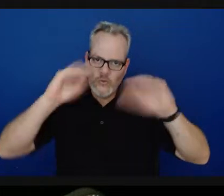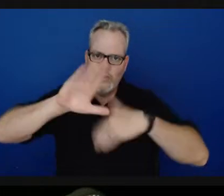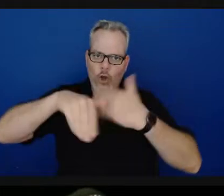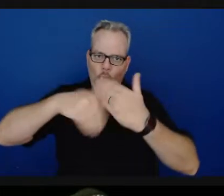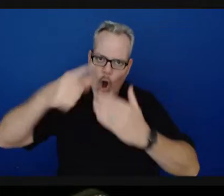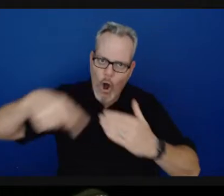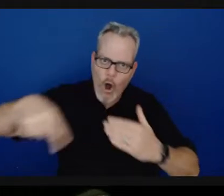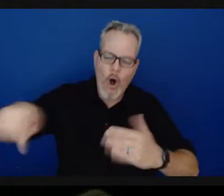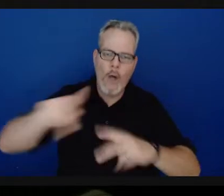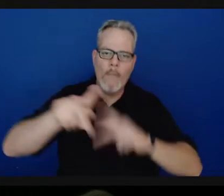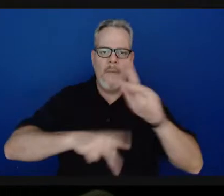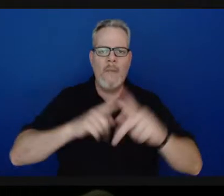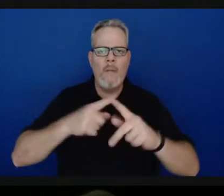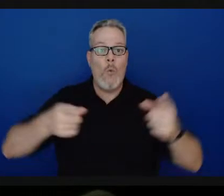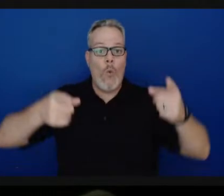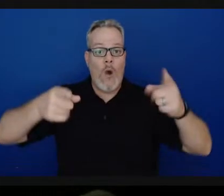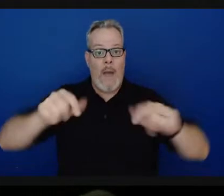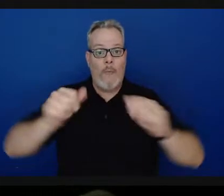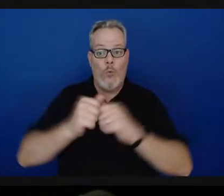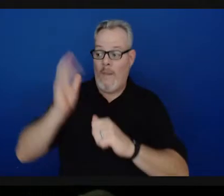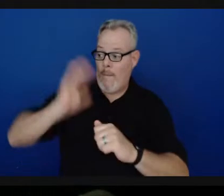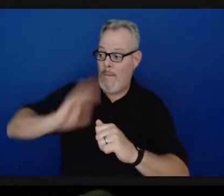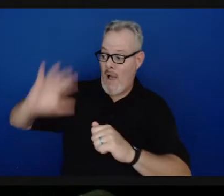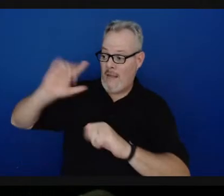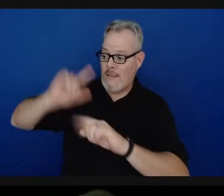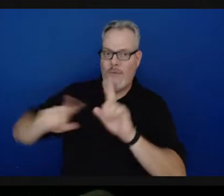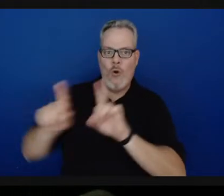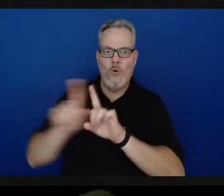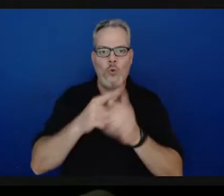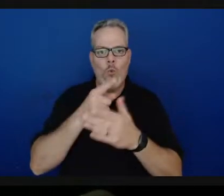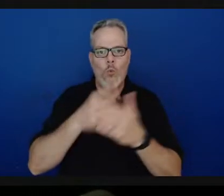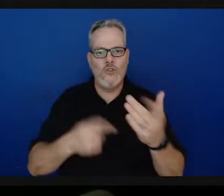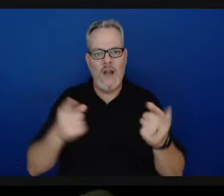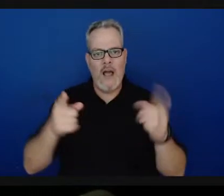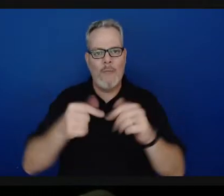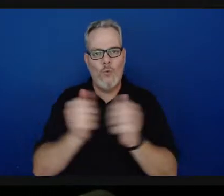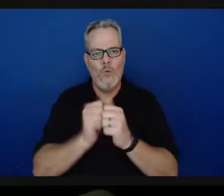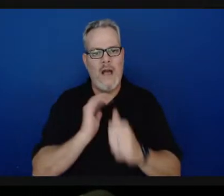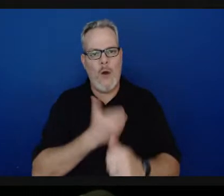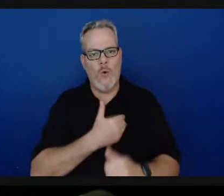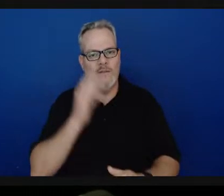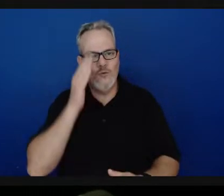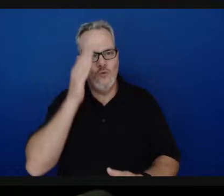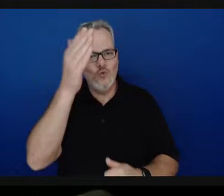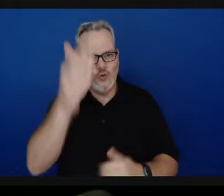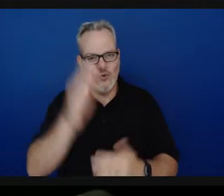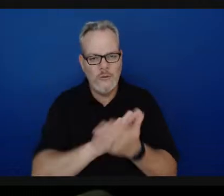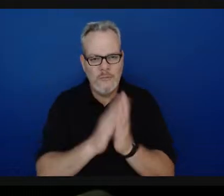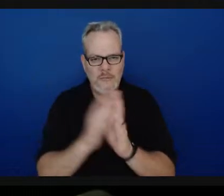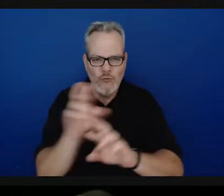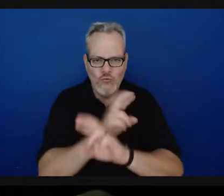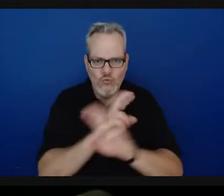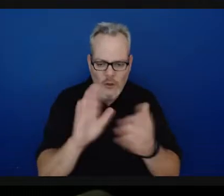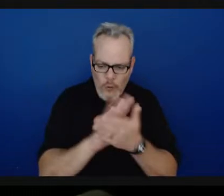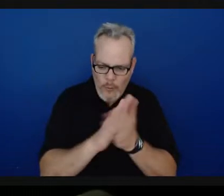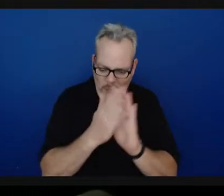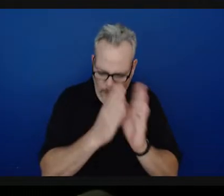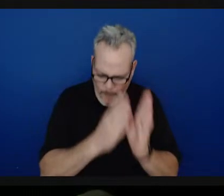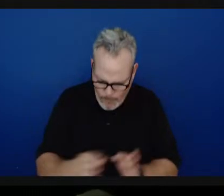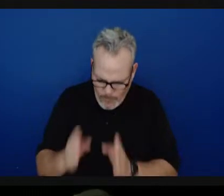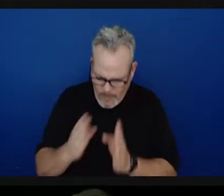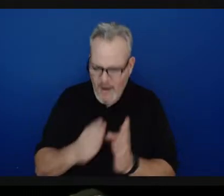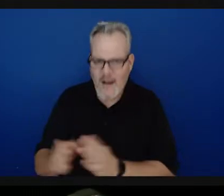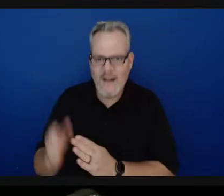also to prepare us for anything that happens in the future as well. So it is really important to be educated on these things and to talk to your neighbors and your